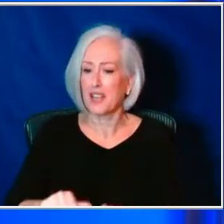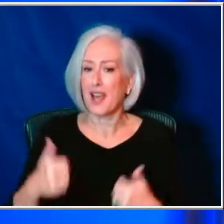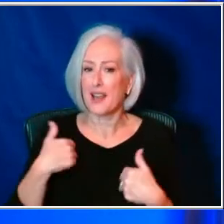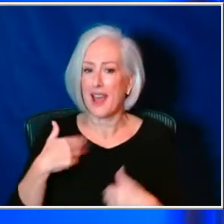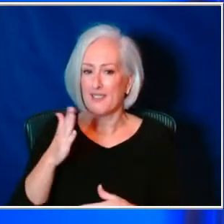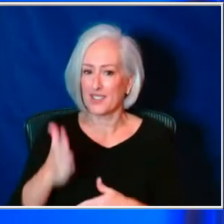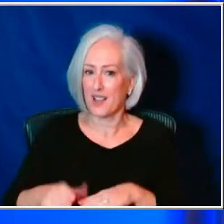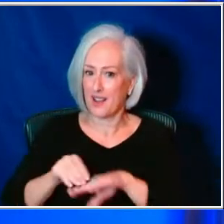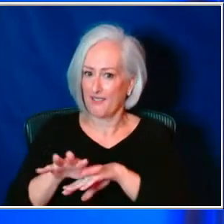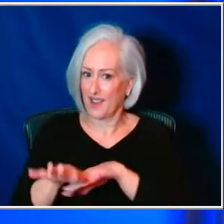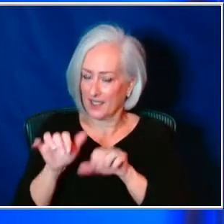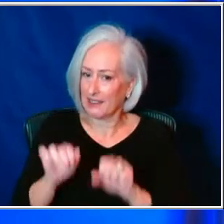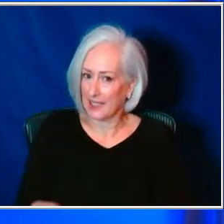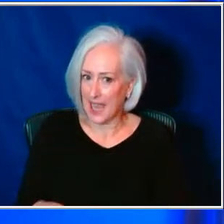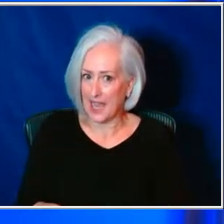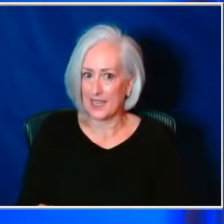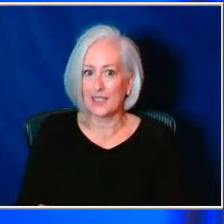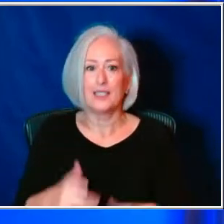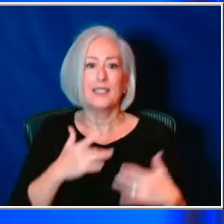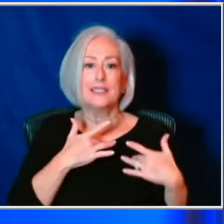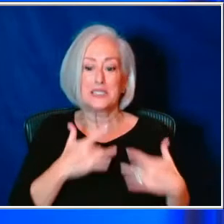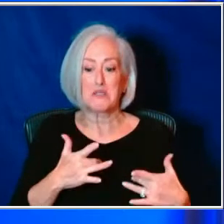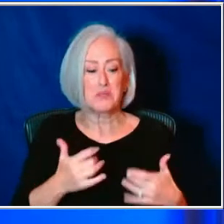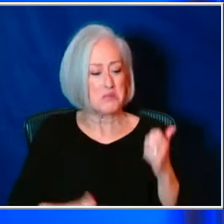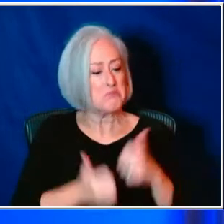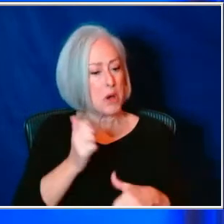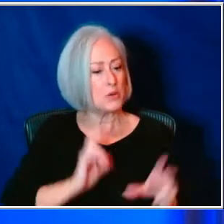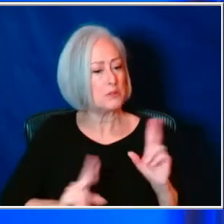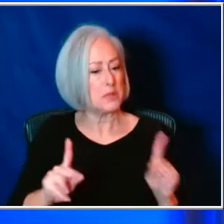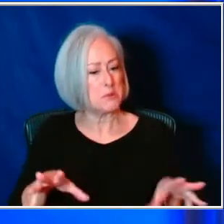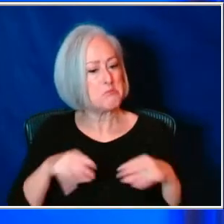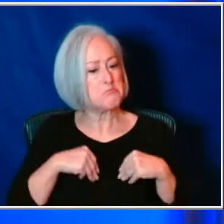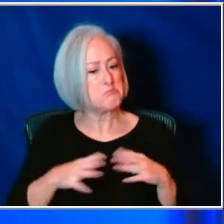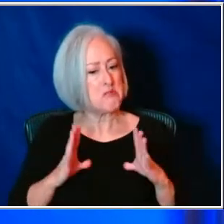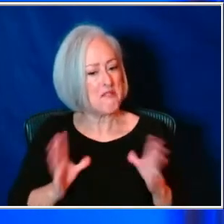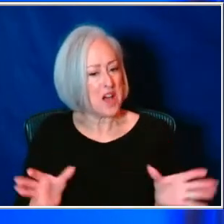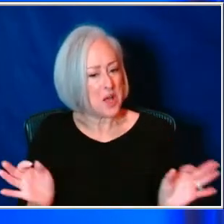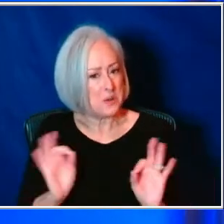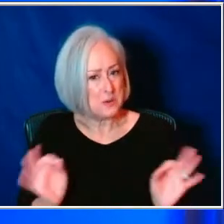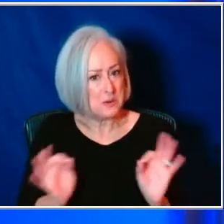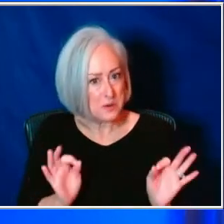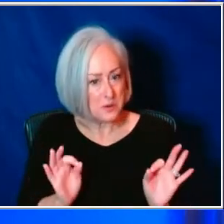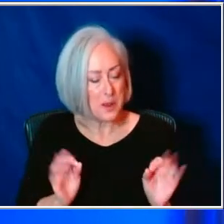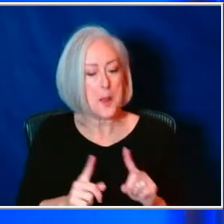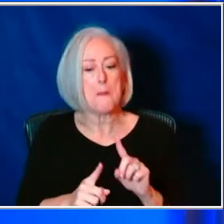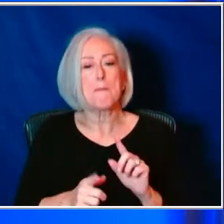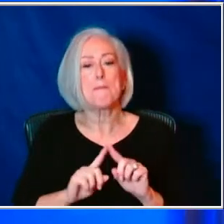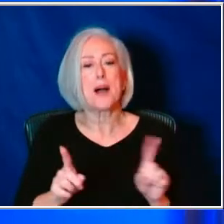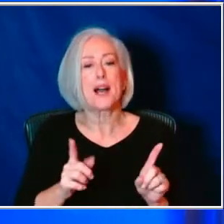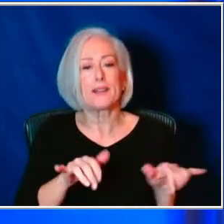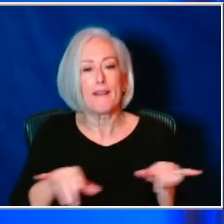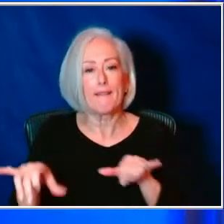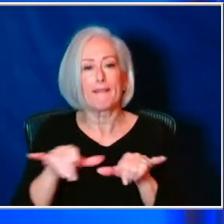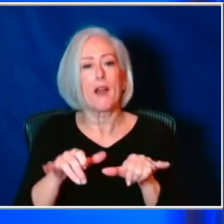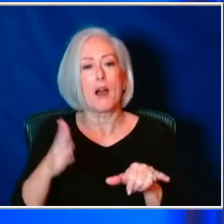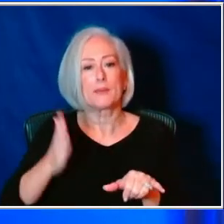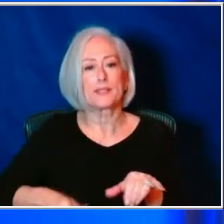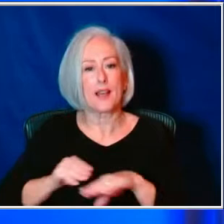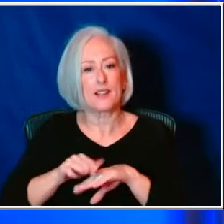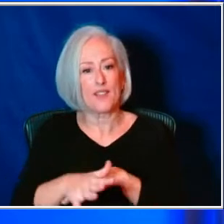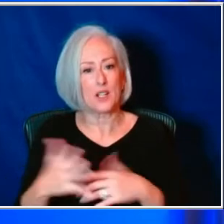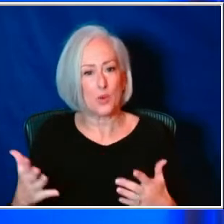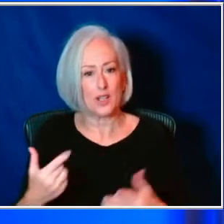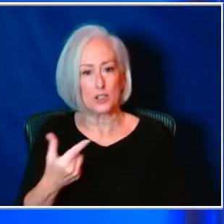medication is often very generally well received and tolerated by patients, but the most common side effects are gastrointestinal